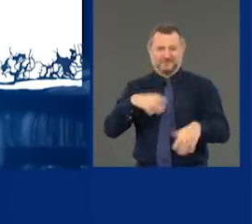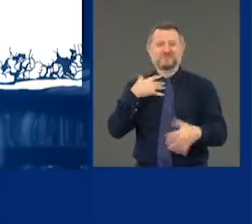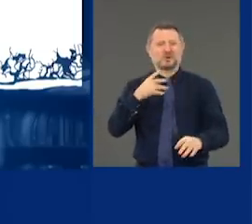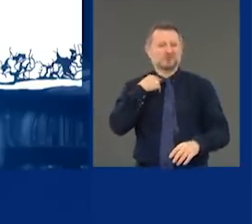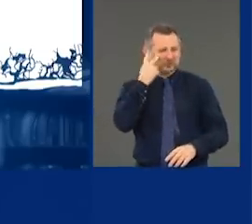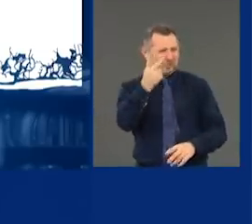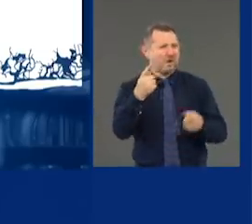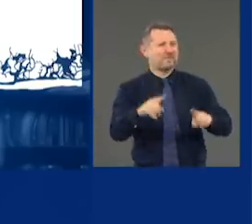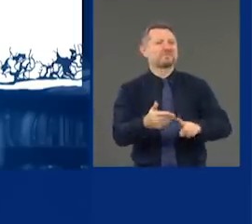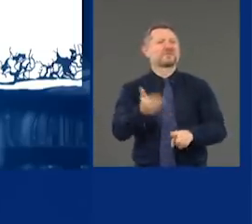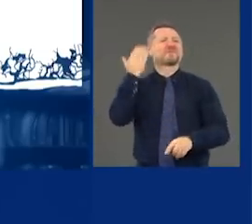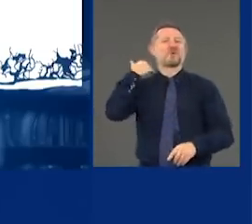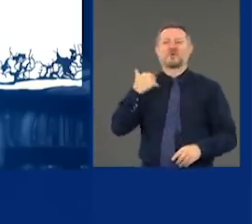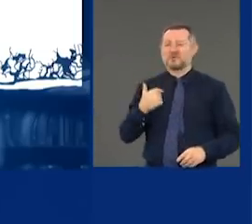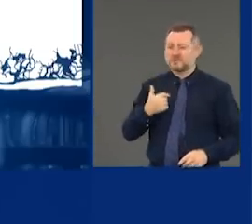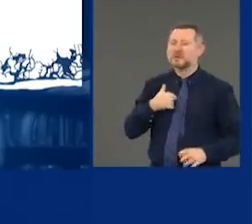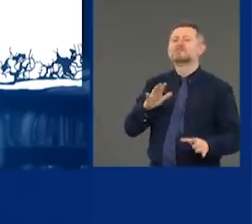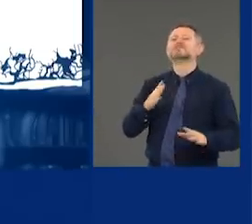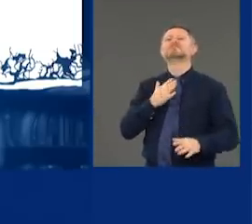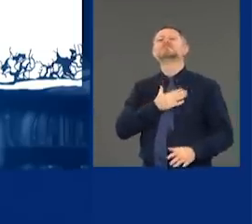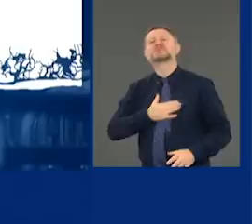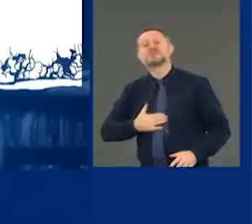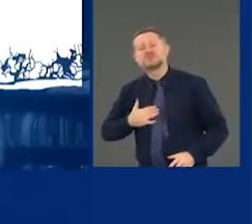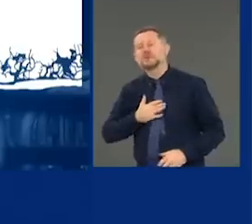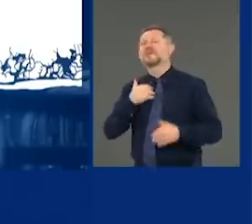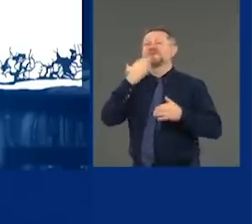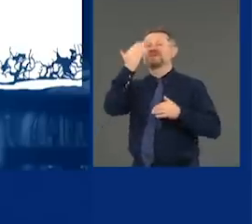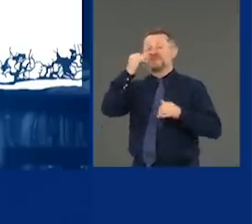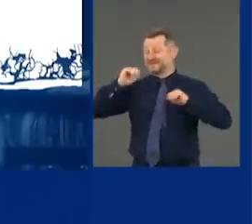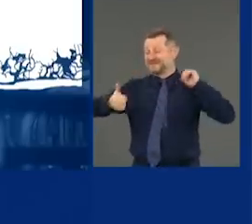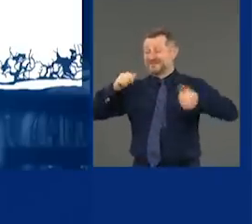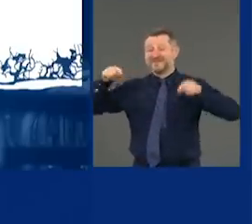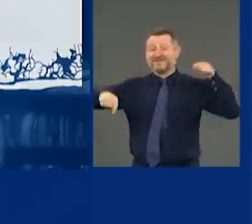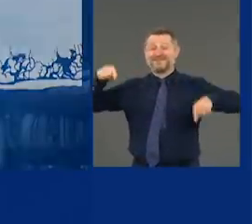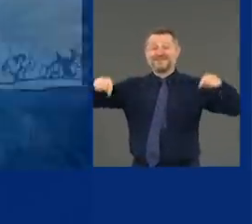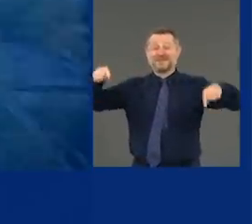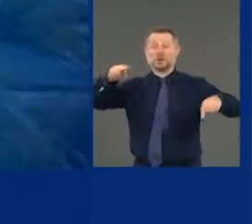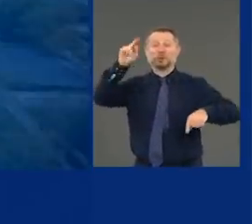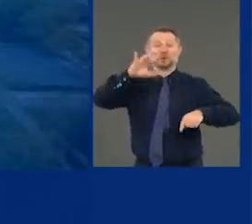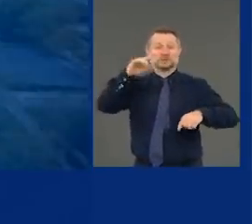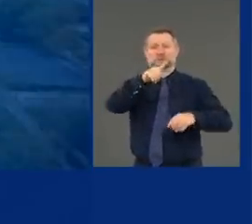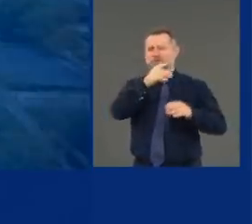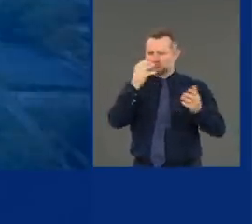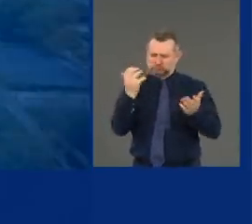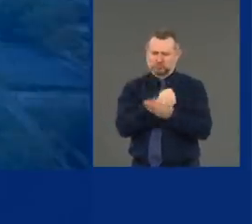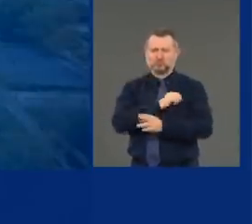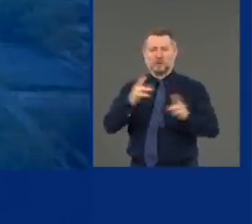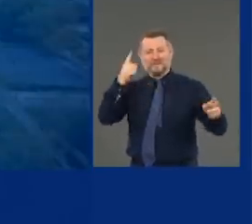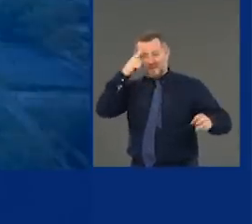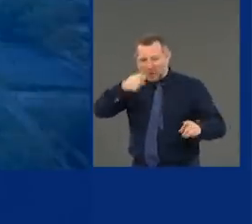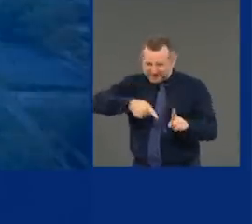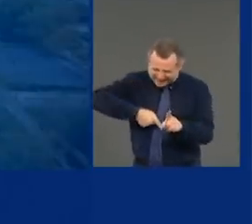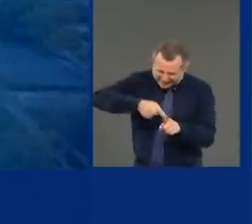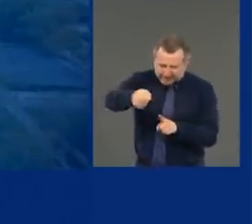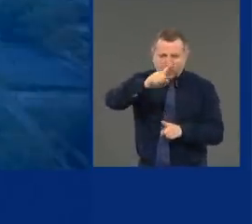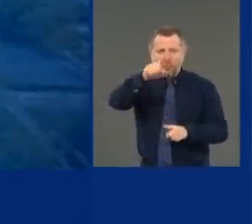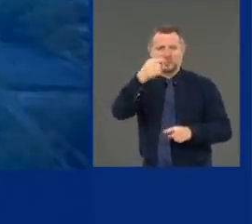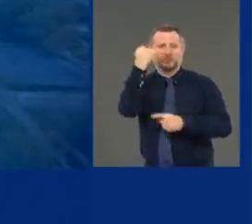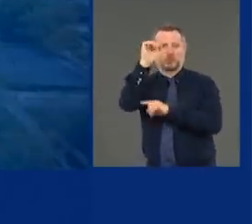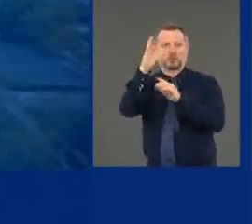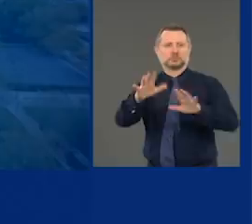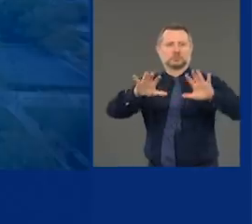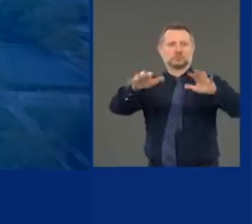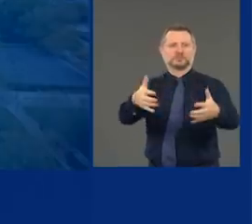So please, we have 15 testing sites in the New York City area that are prioritized just for protesters. We're